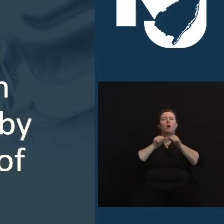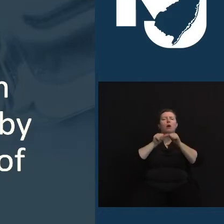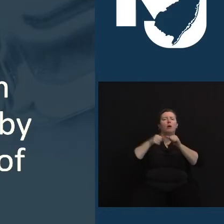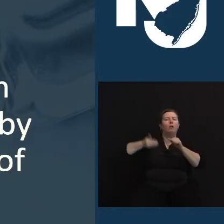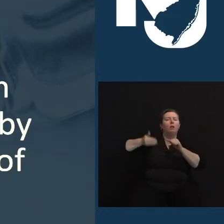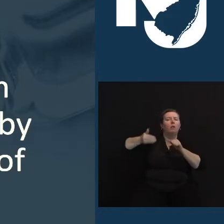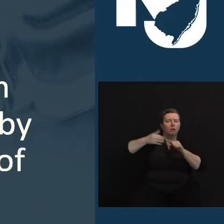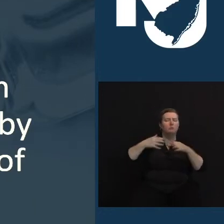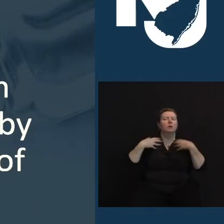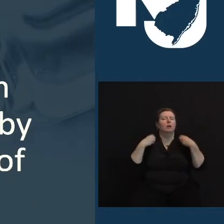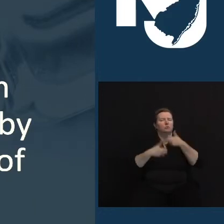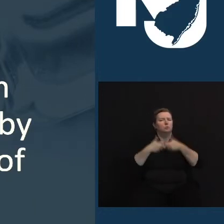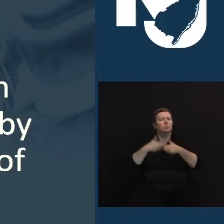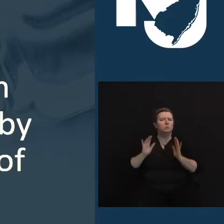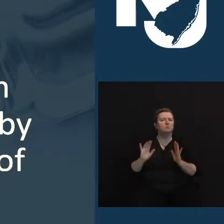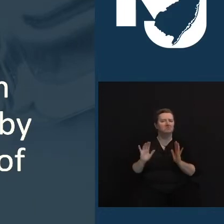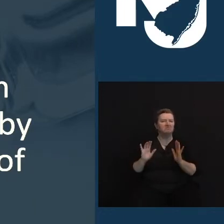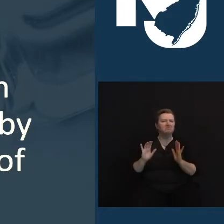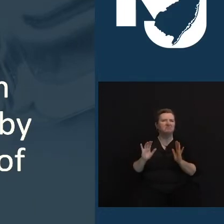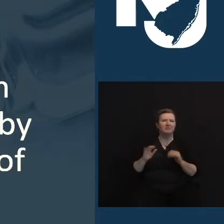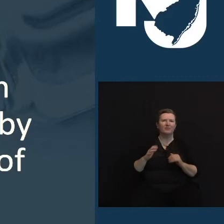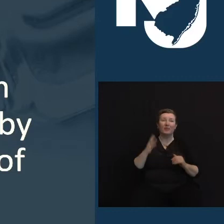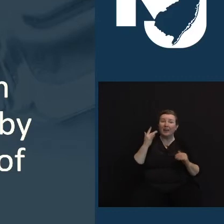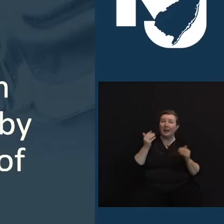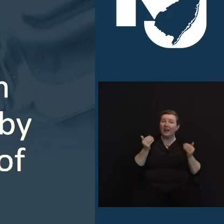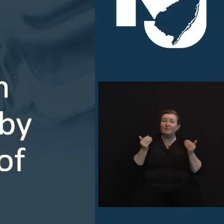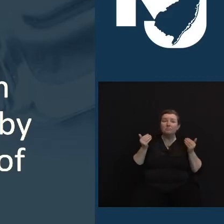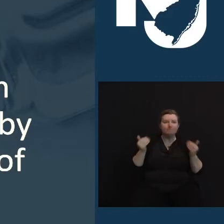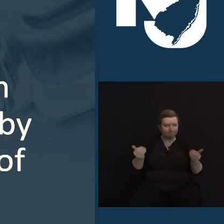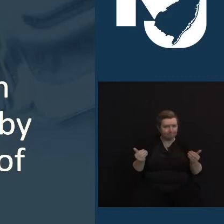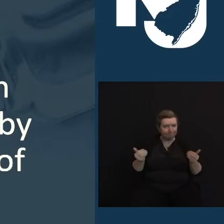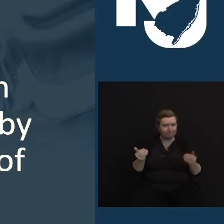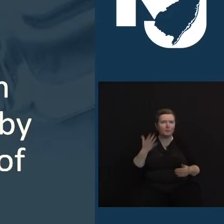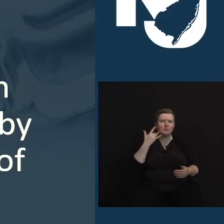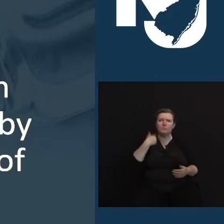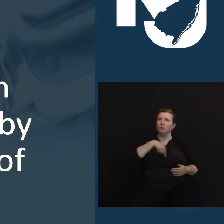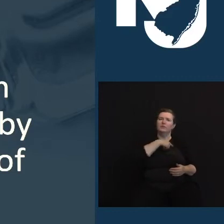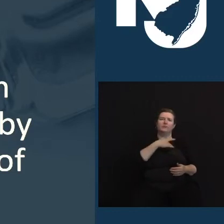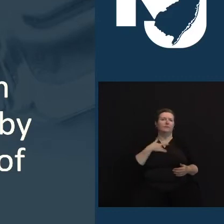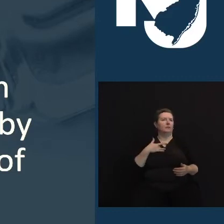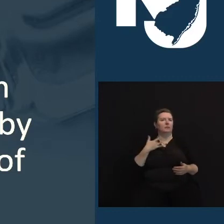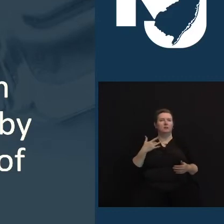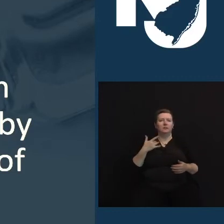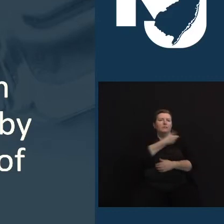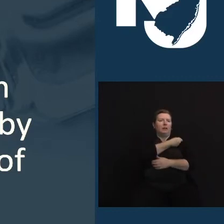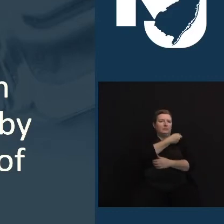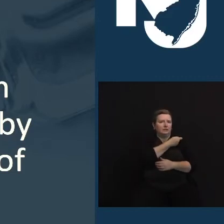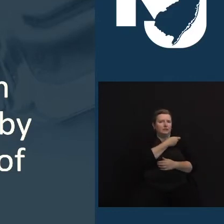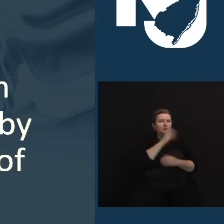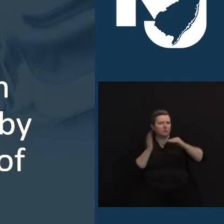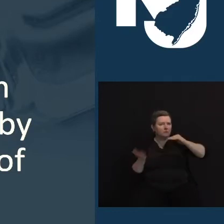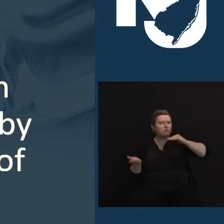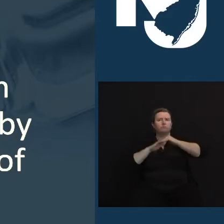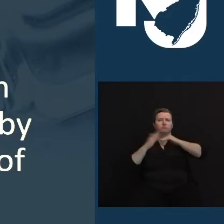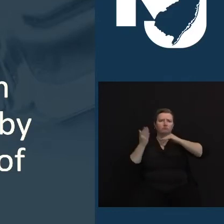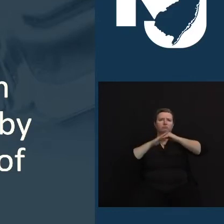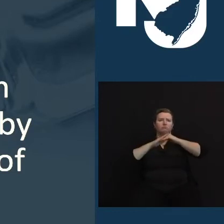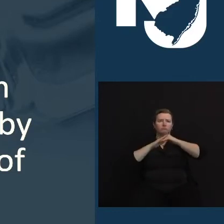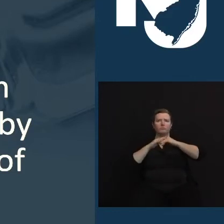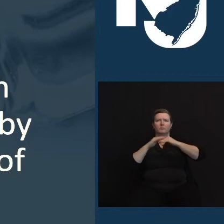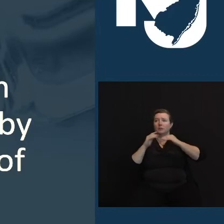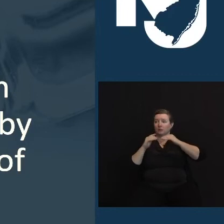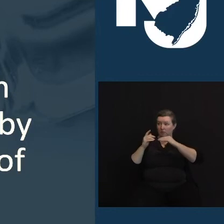the anticipation, not guarantee, but anticipation of increased deliveries of vaccines as the federal government will